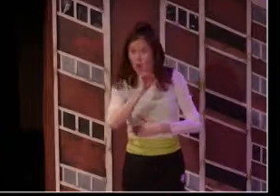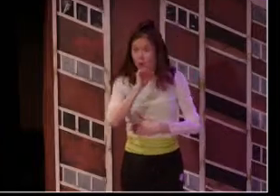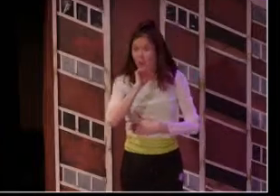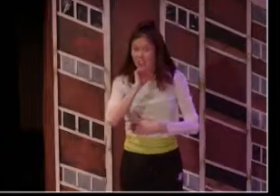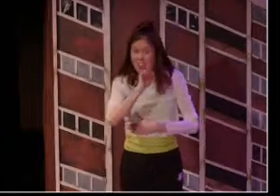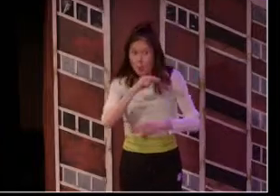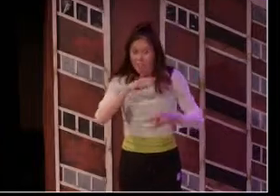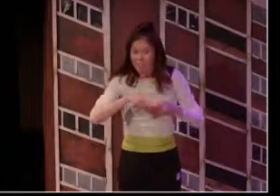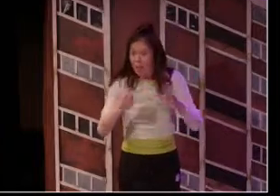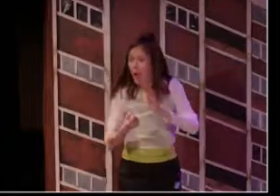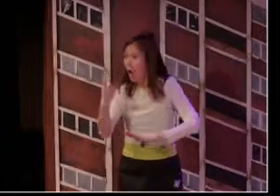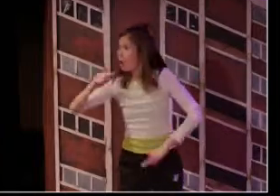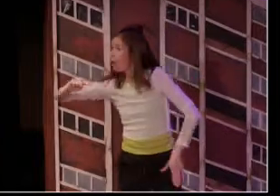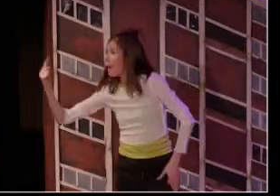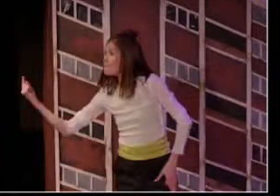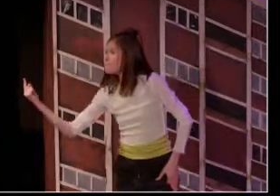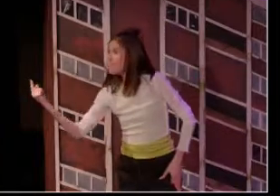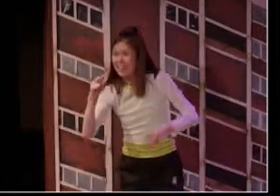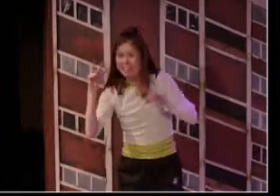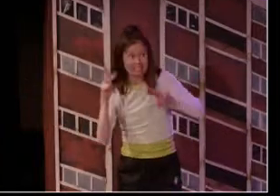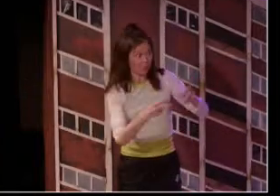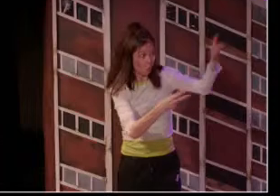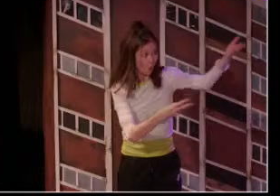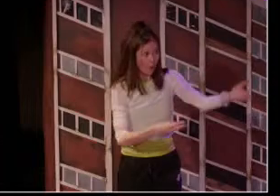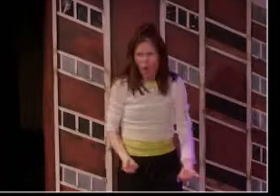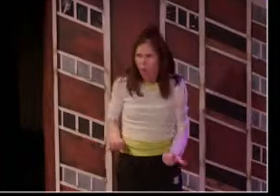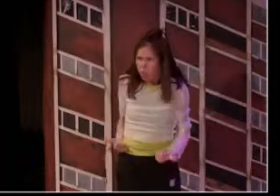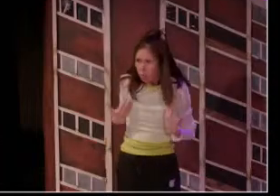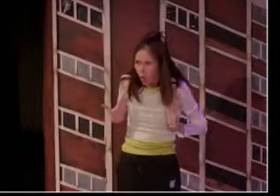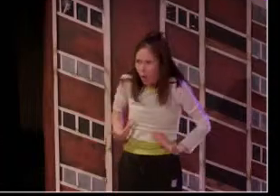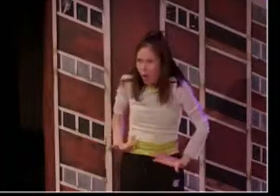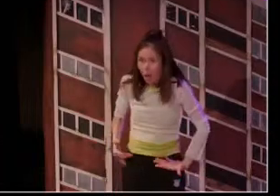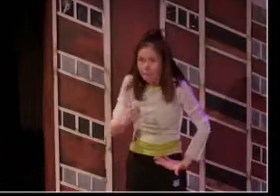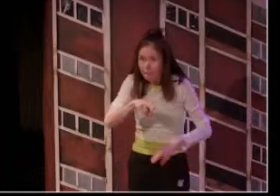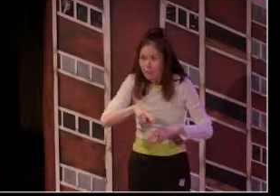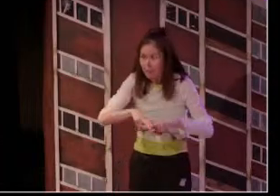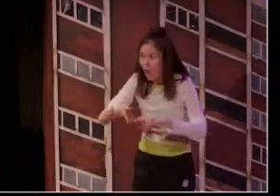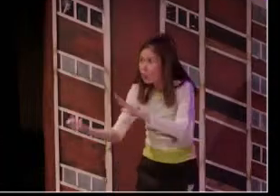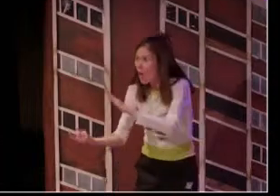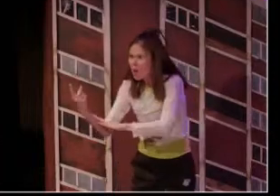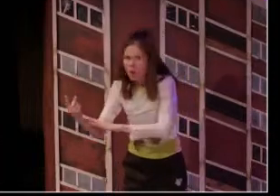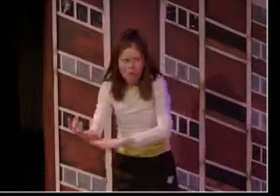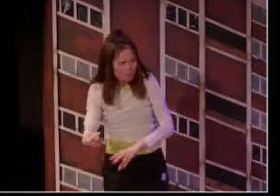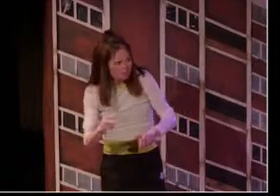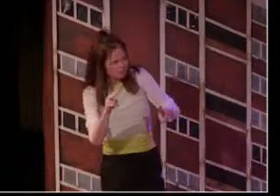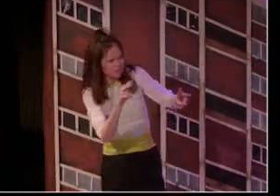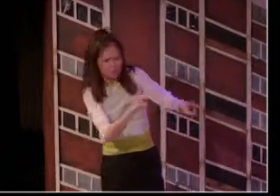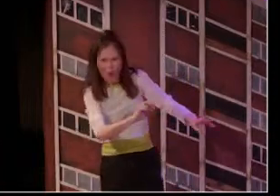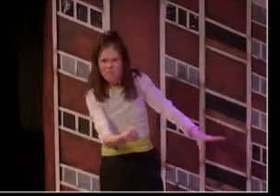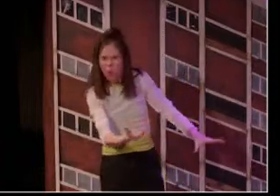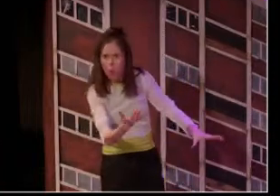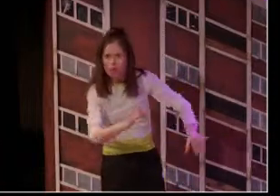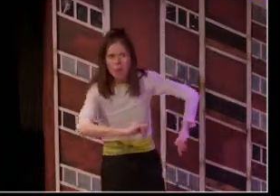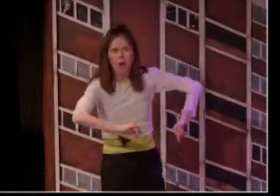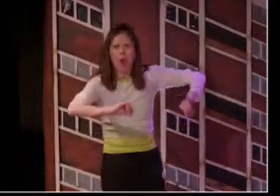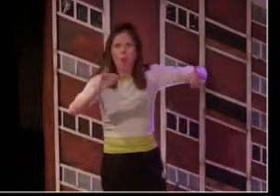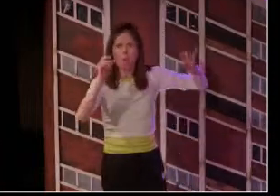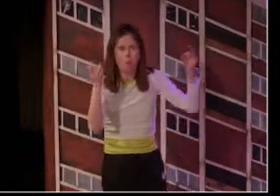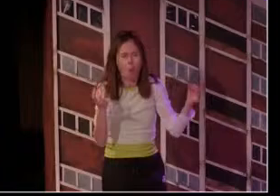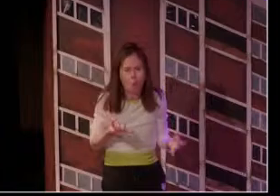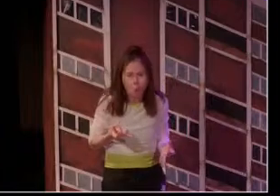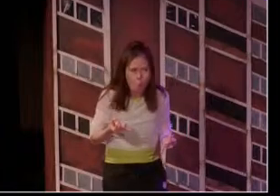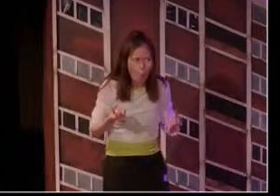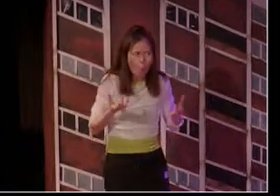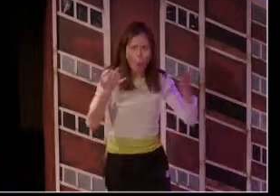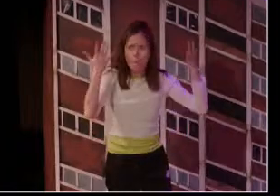way as you did. The fates. How would he feel to see his son and heir dressed